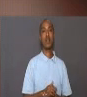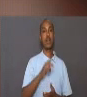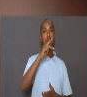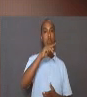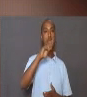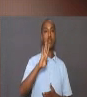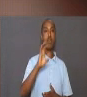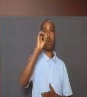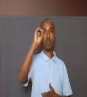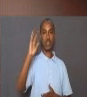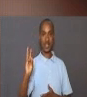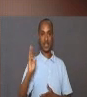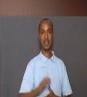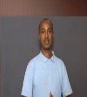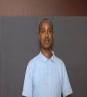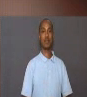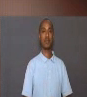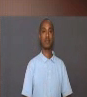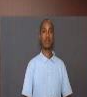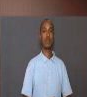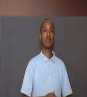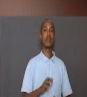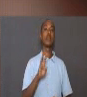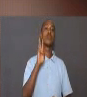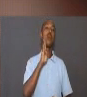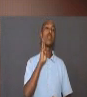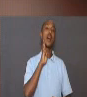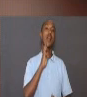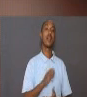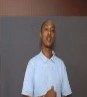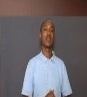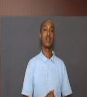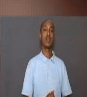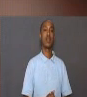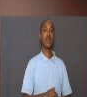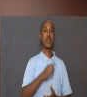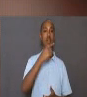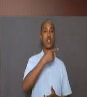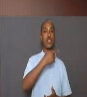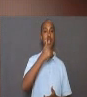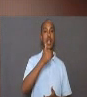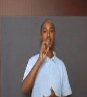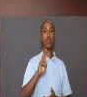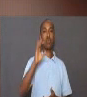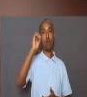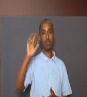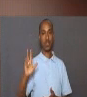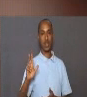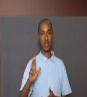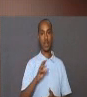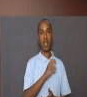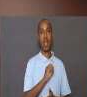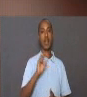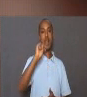tetraphosphorus hexoxide, water, gallium-3 oxide, and